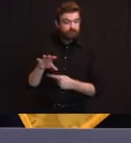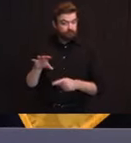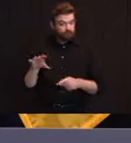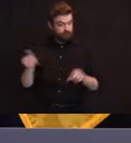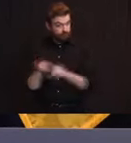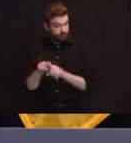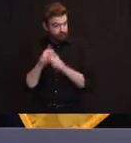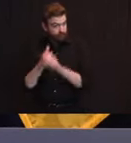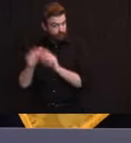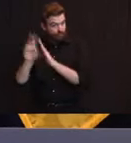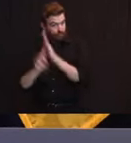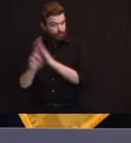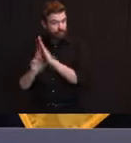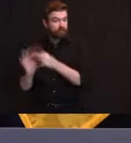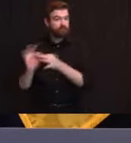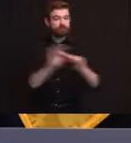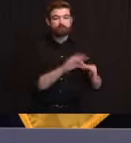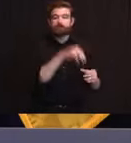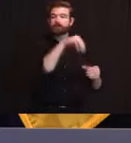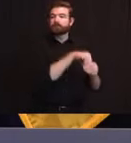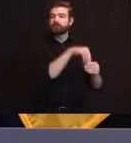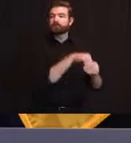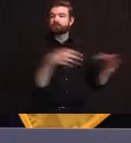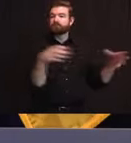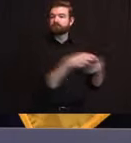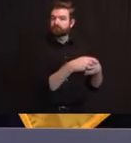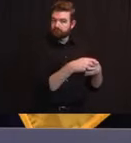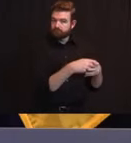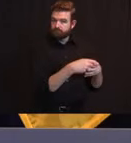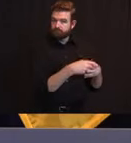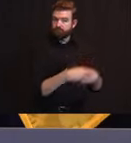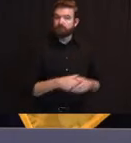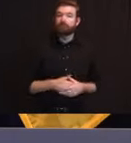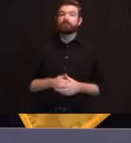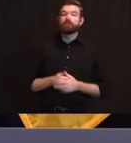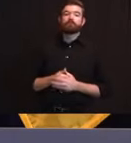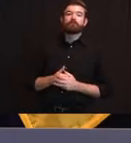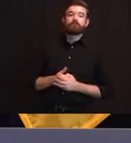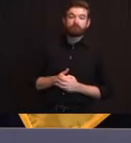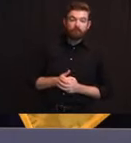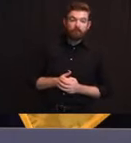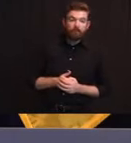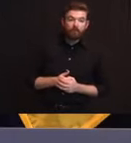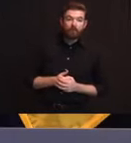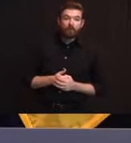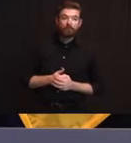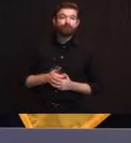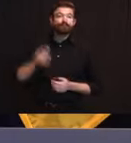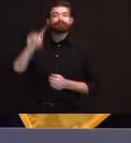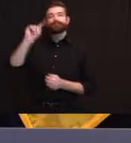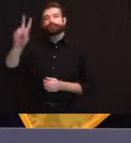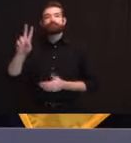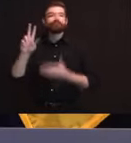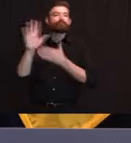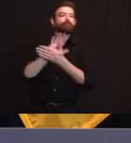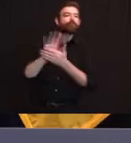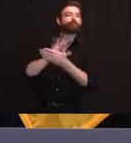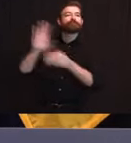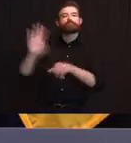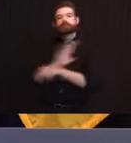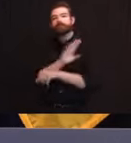resume larger scale productions? Do you think there's a risk if there's a resurgence of COVID-19 in the wake of the